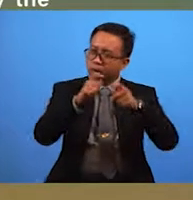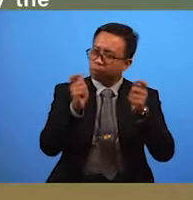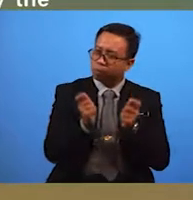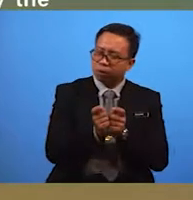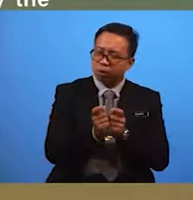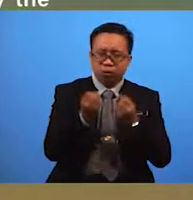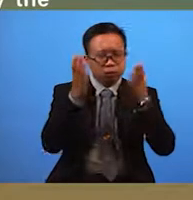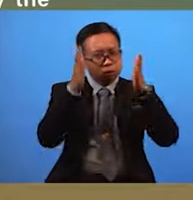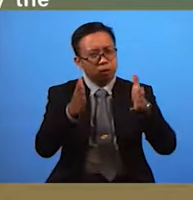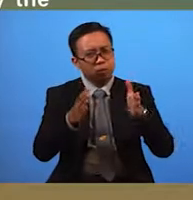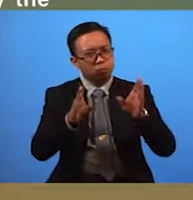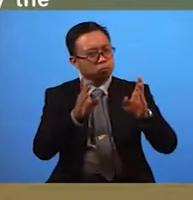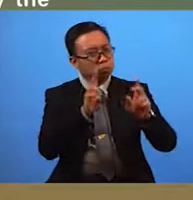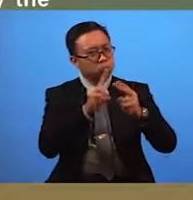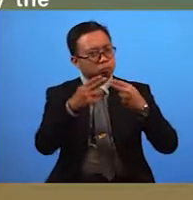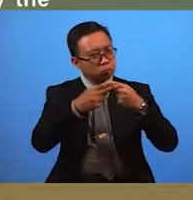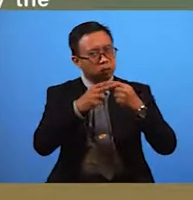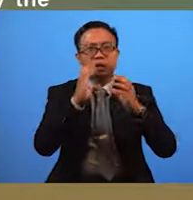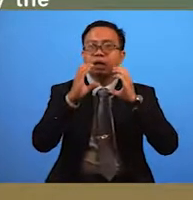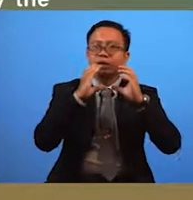and close conversations.